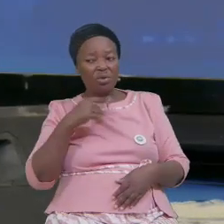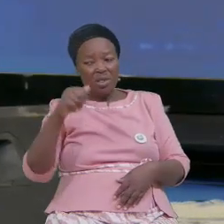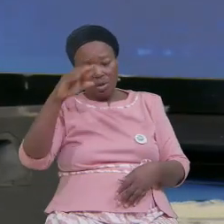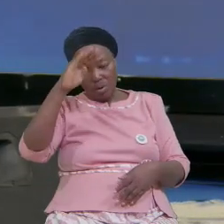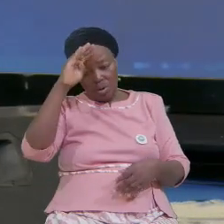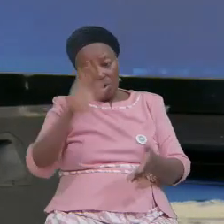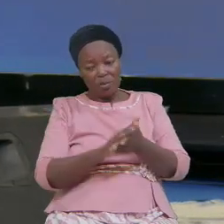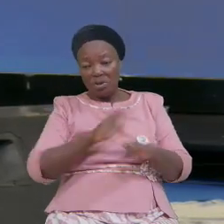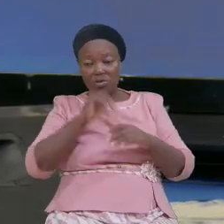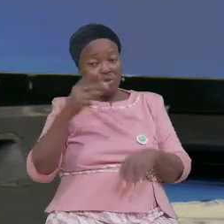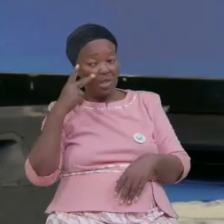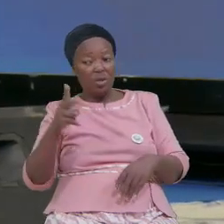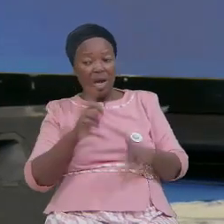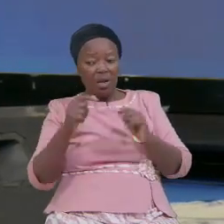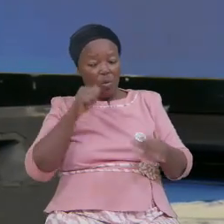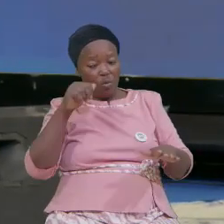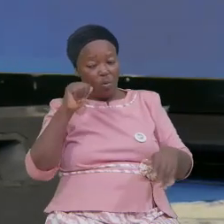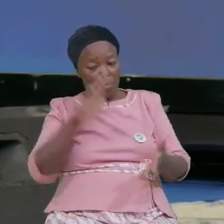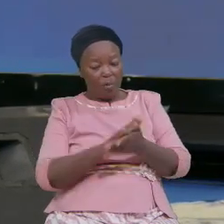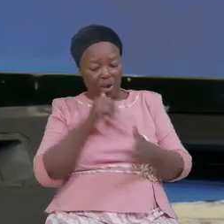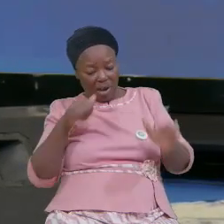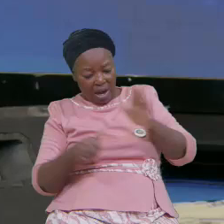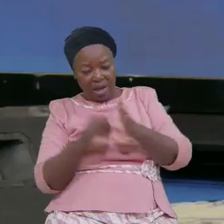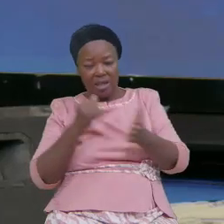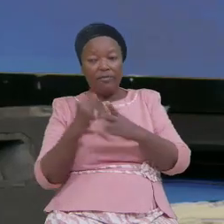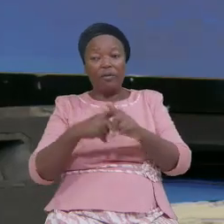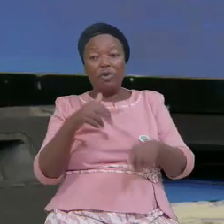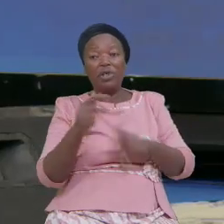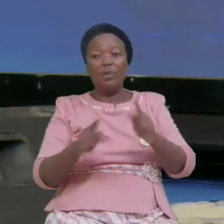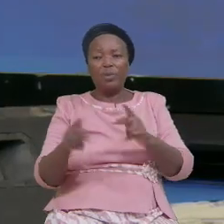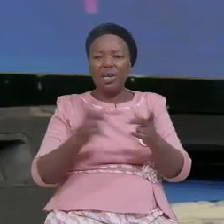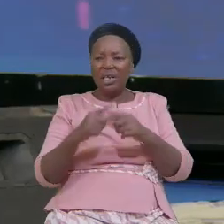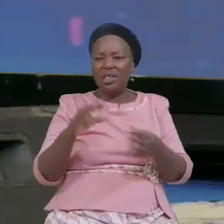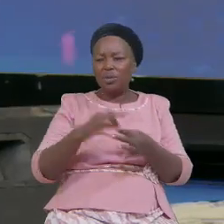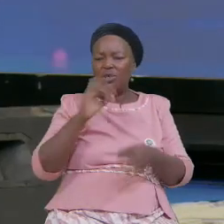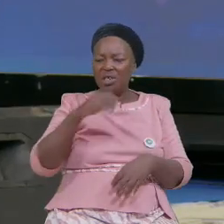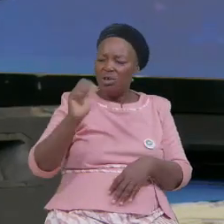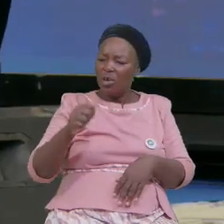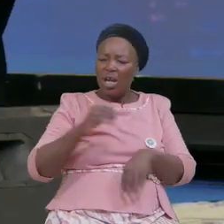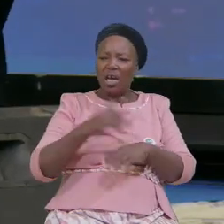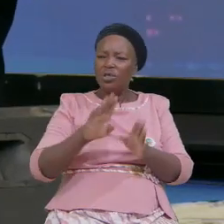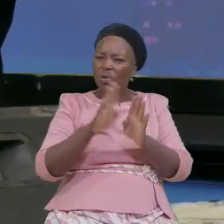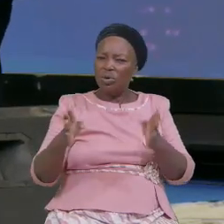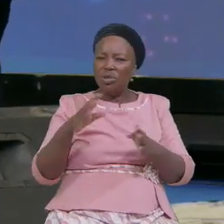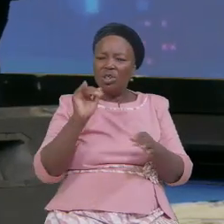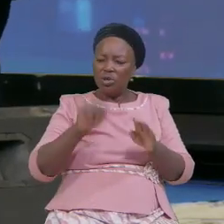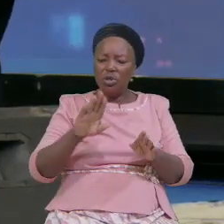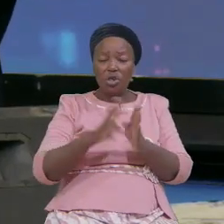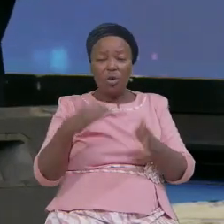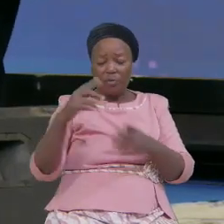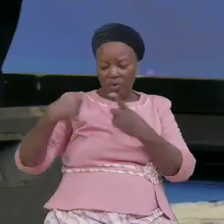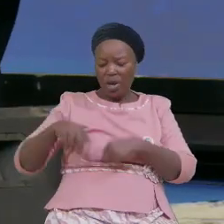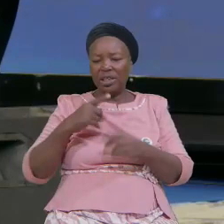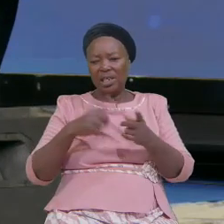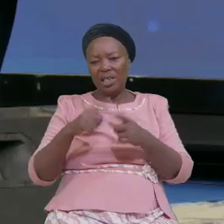the woman may hide it from other people, and the spirit is knocking at your door. That's why I'm knocking at your